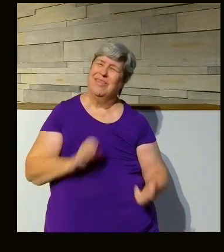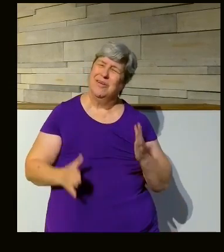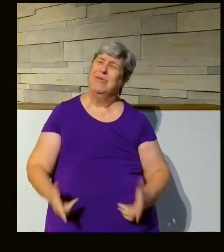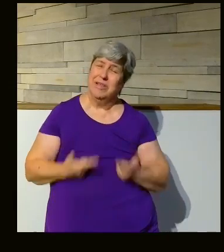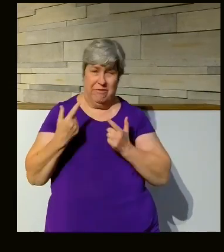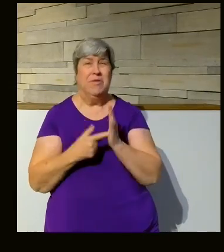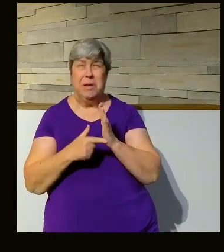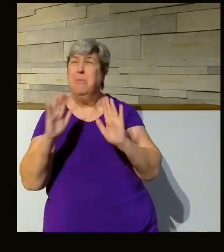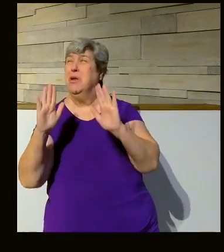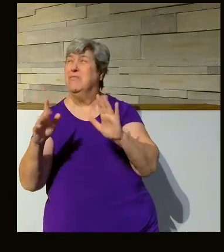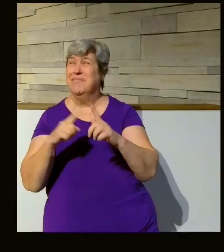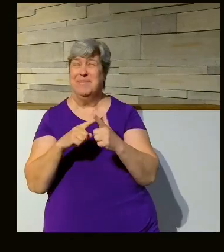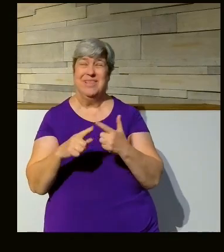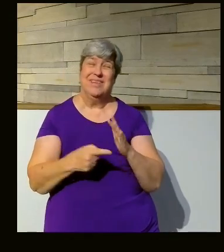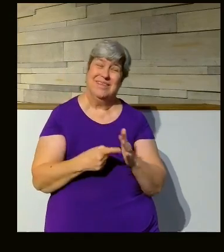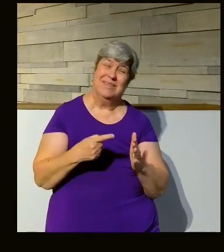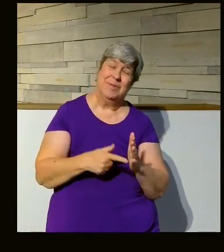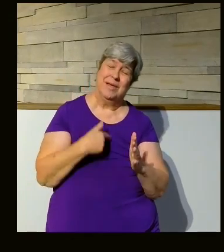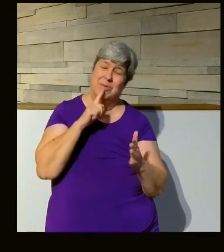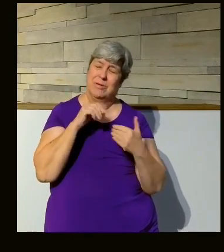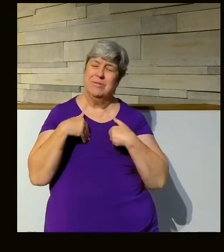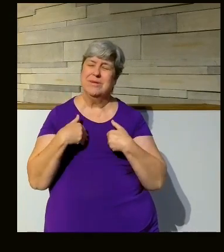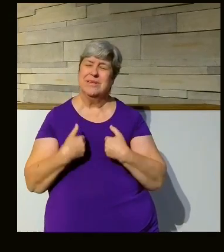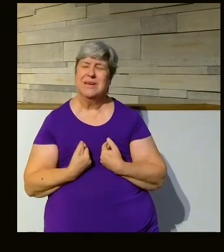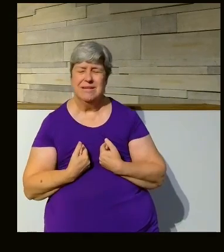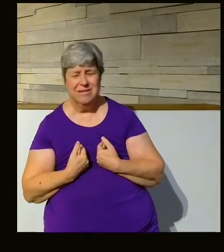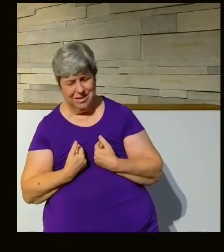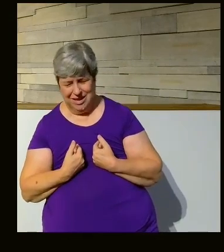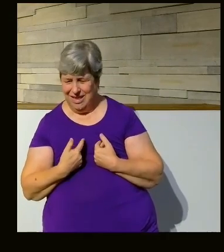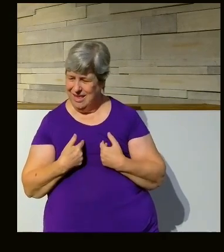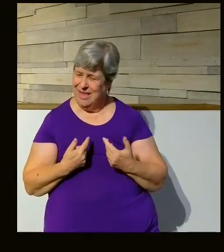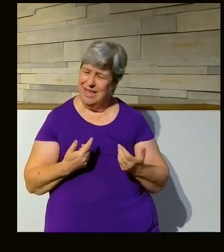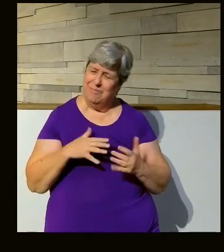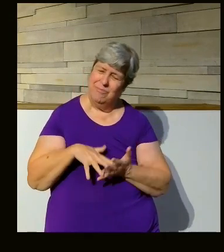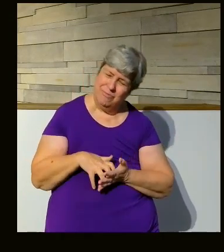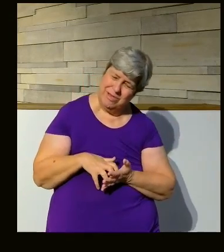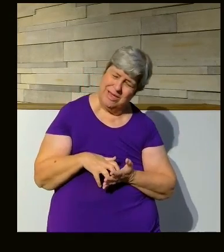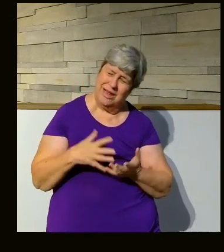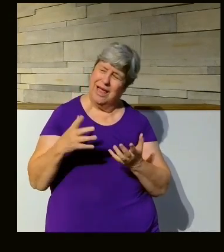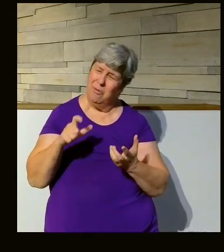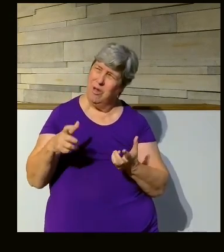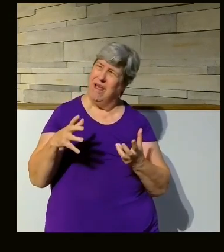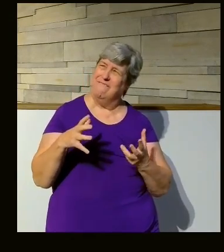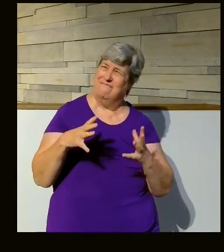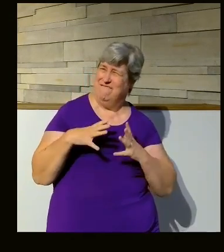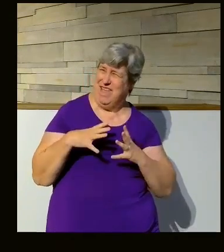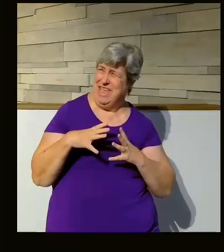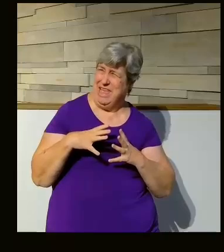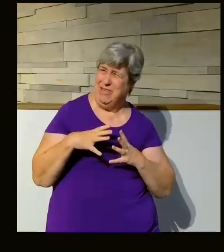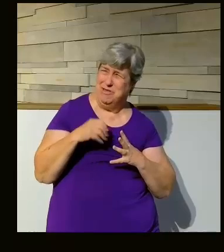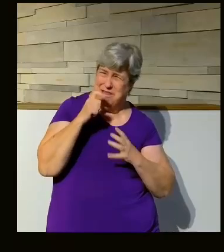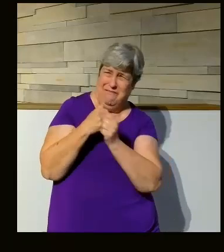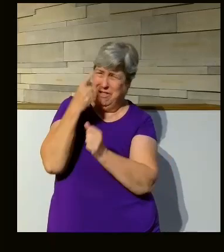and such a wonder. And then there's times that, Lord, I'm just so tired. Sometimes, Lord, I'm weak and I pray for a vacation. I want to be a pagan for